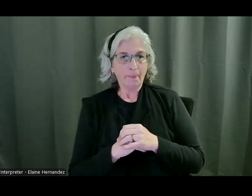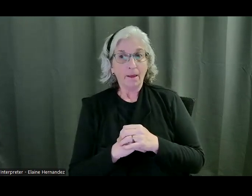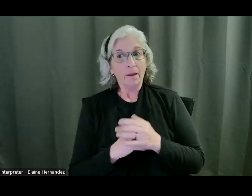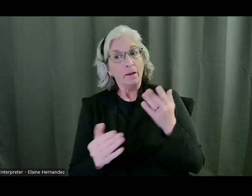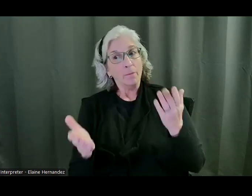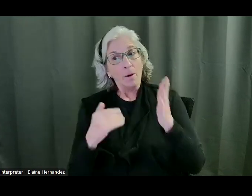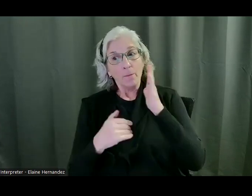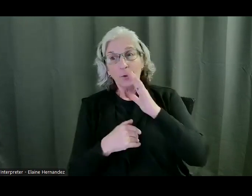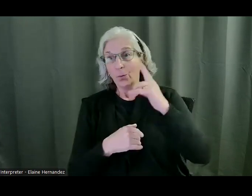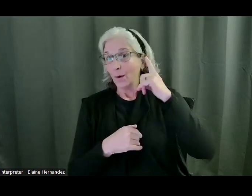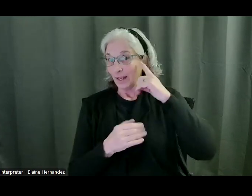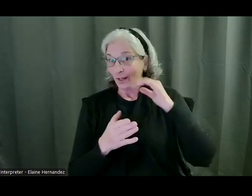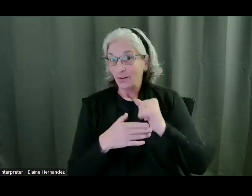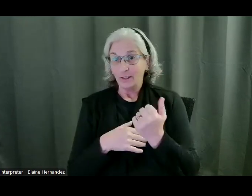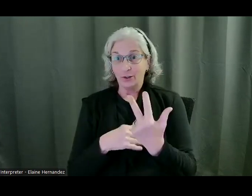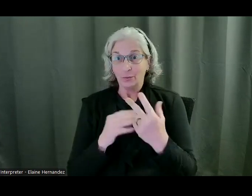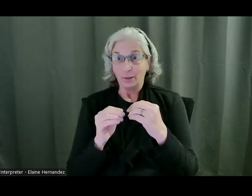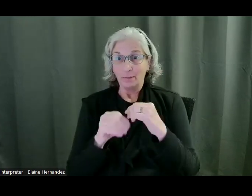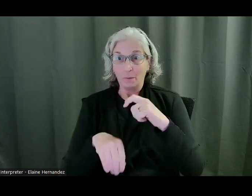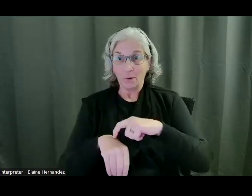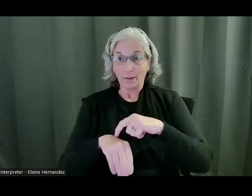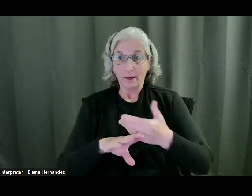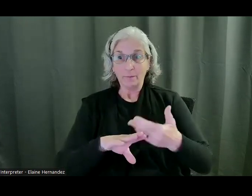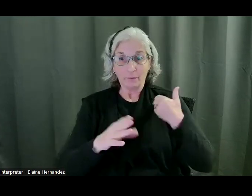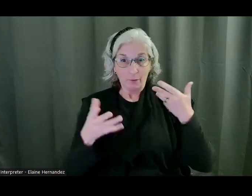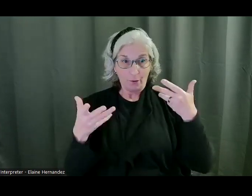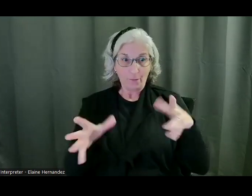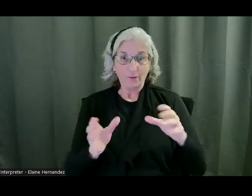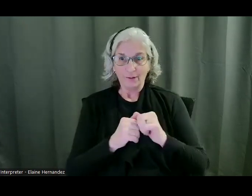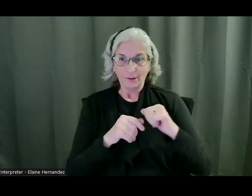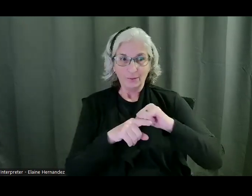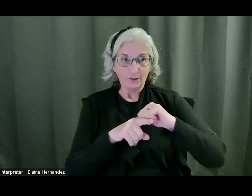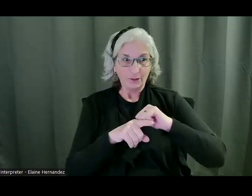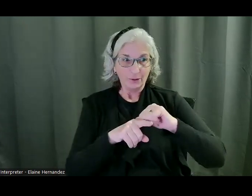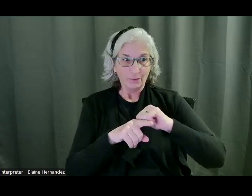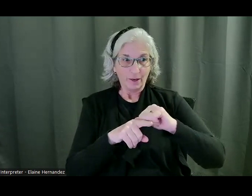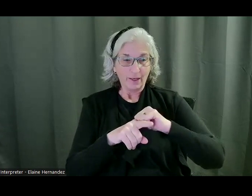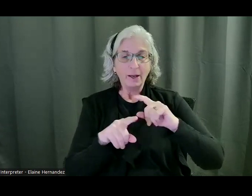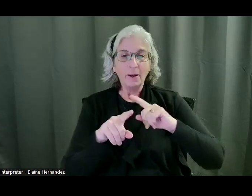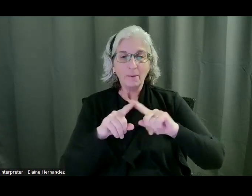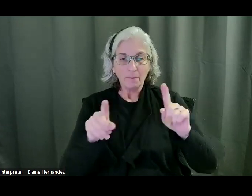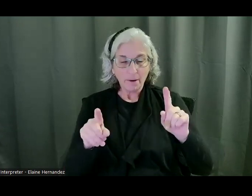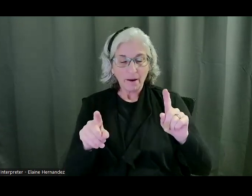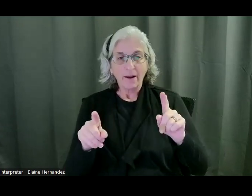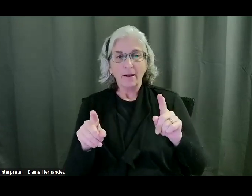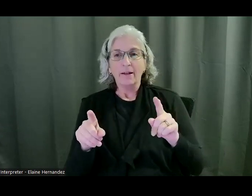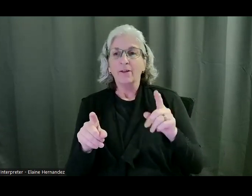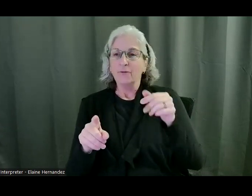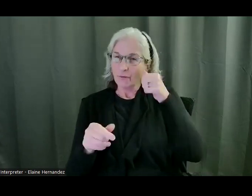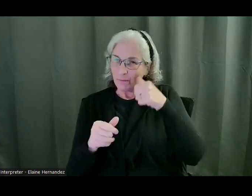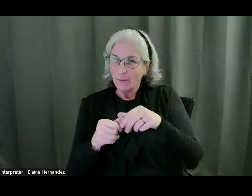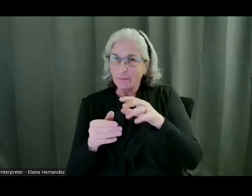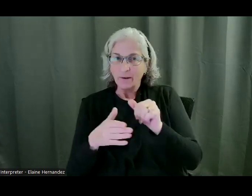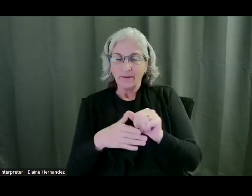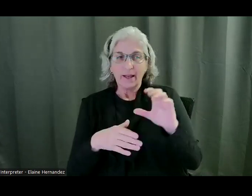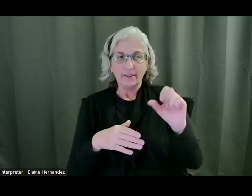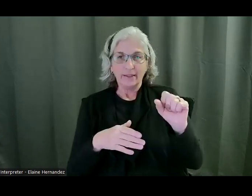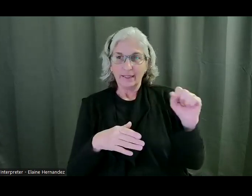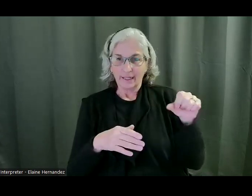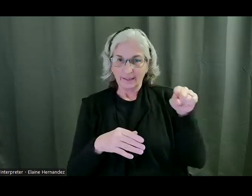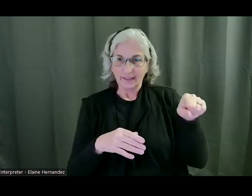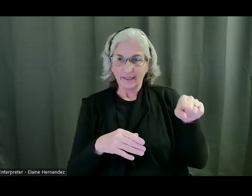this 3 more times before the training's done, but areas to be addressed through CSS should be related to an